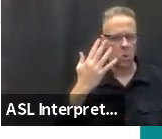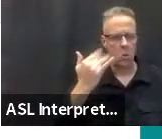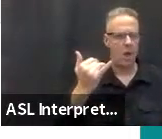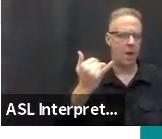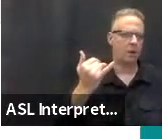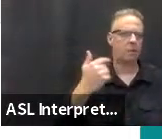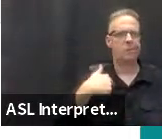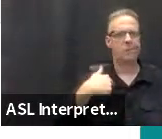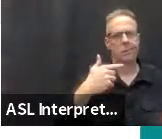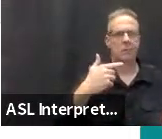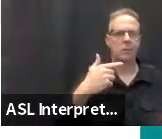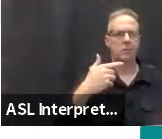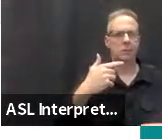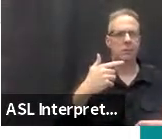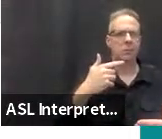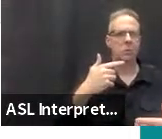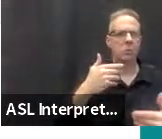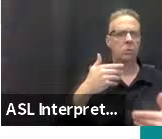compromise the